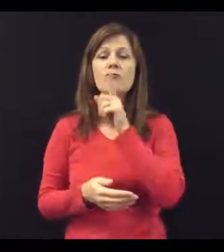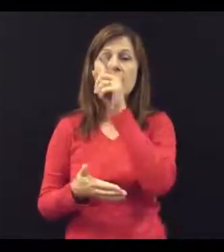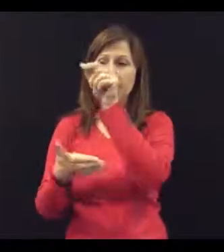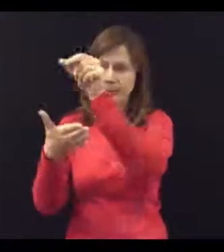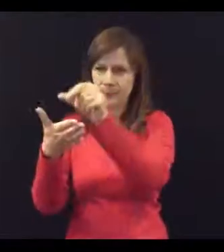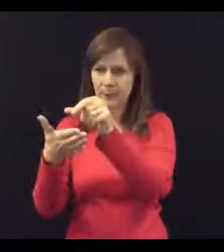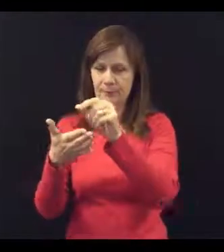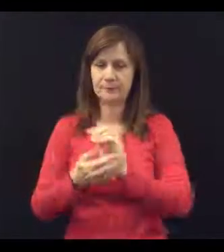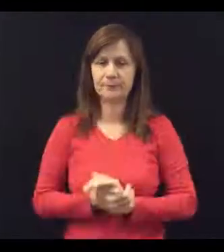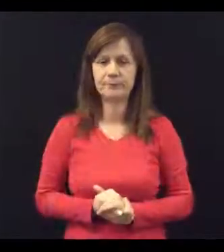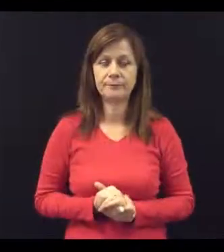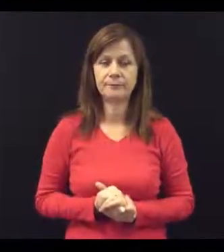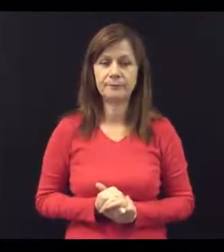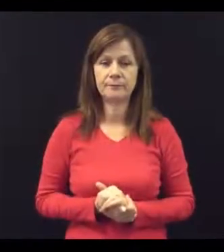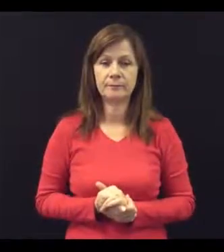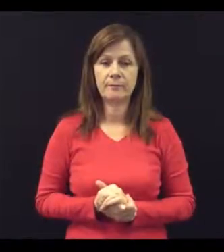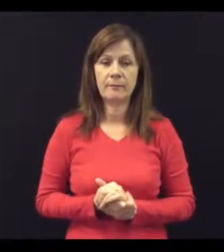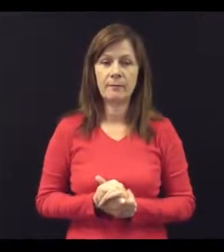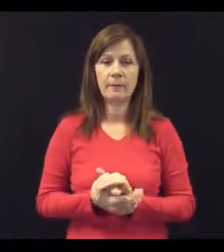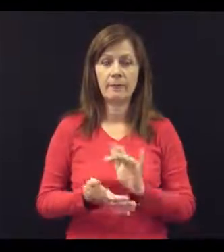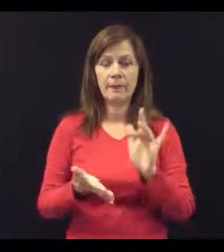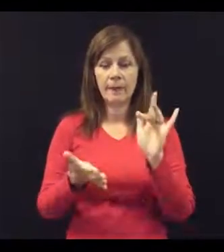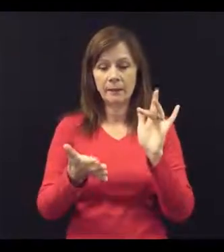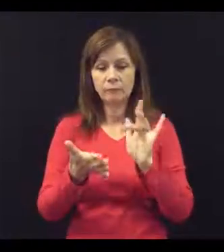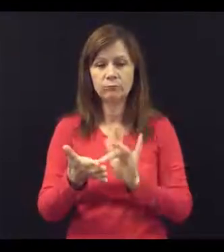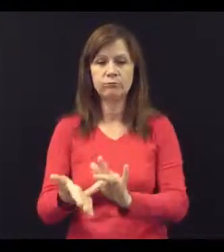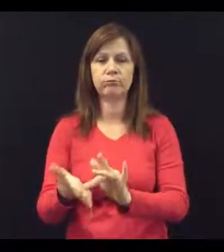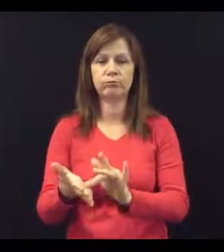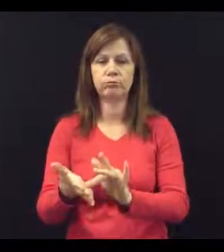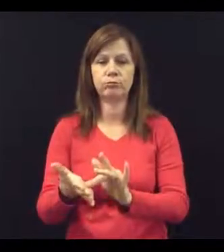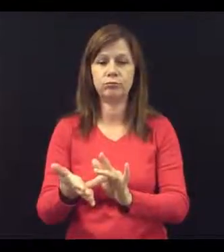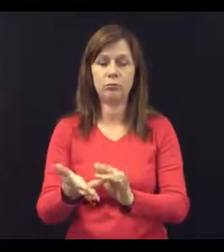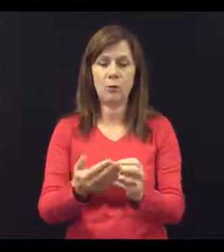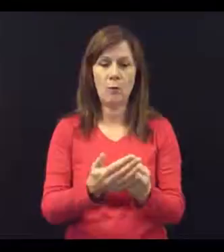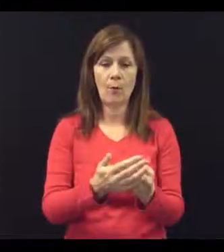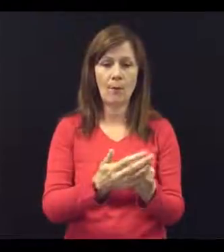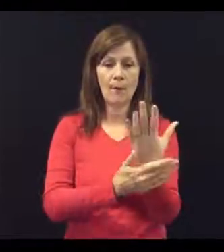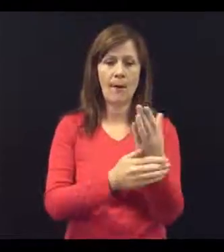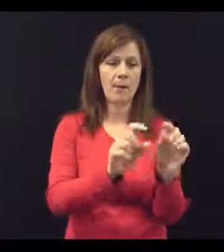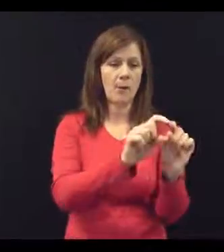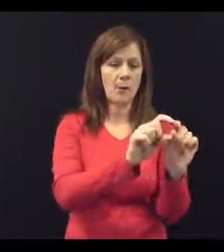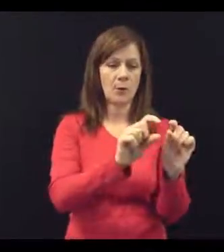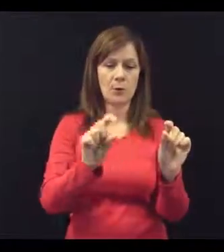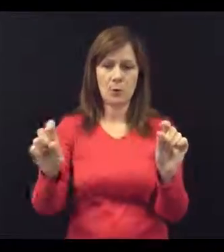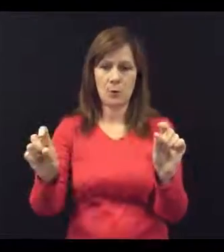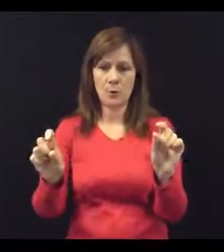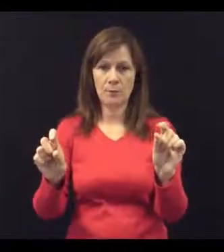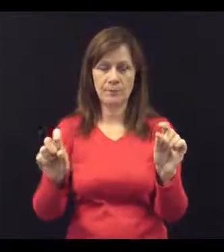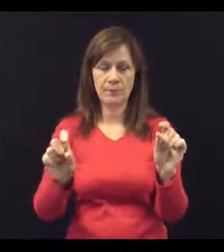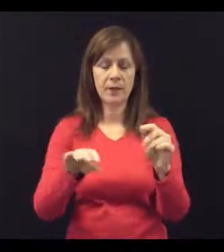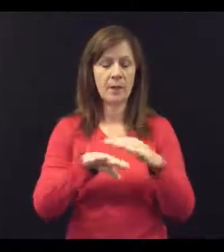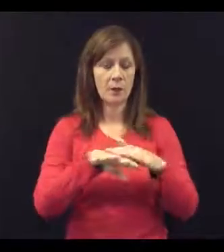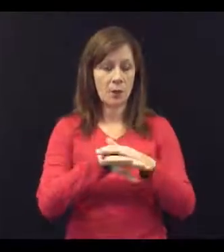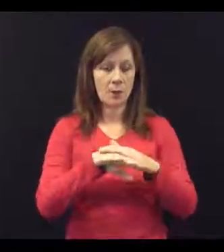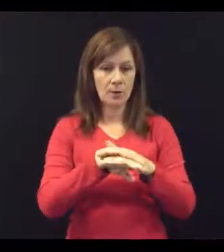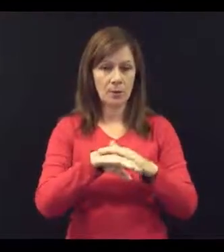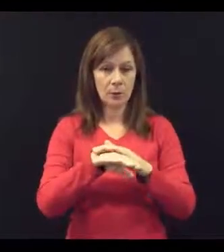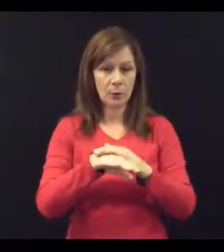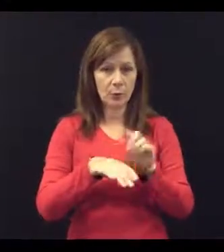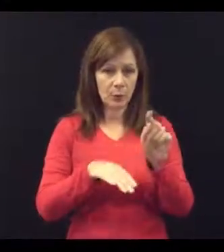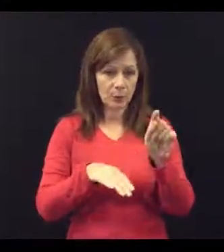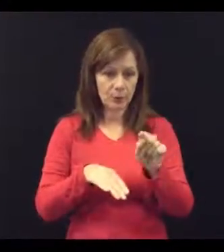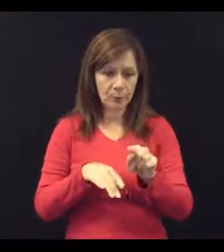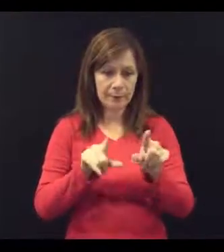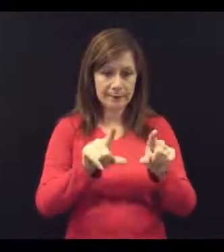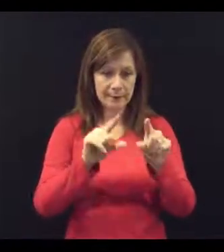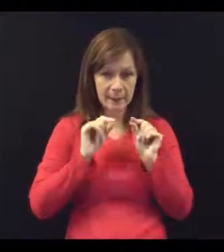that this page is bookmarked. Tapping the screen and holding for a second will bring up a context menu. Use the blue selection